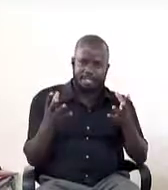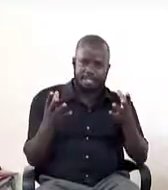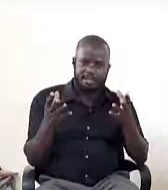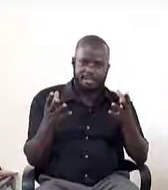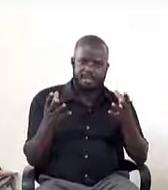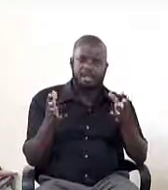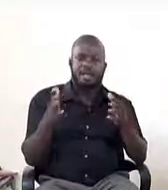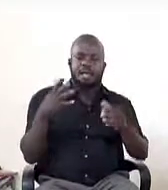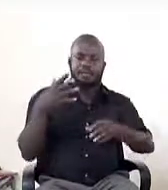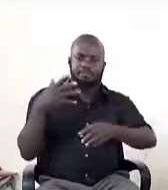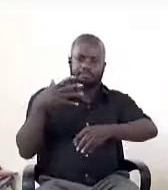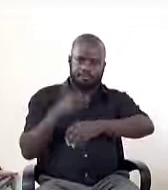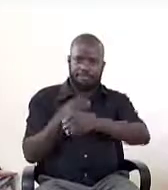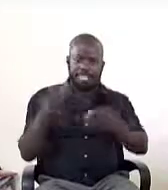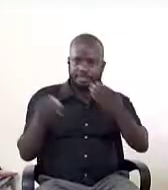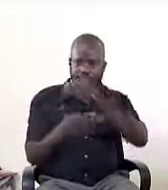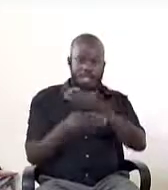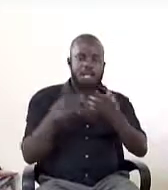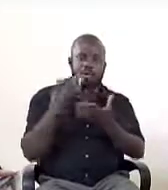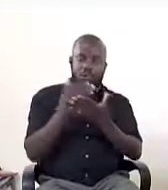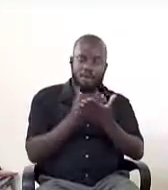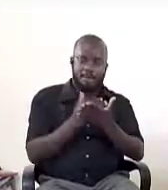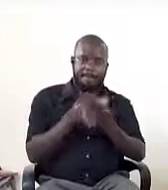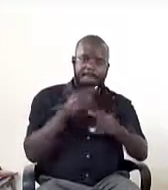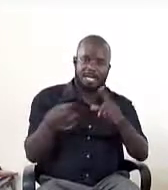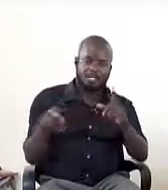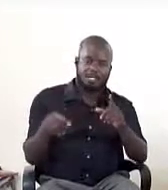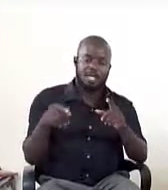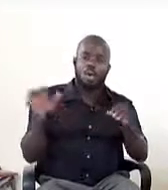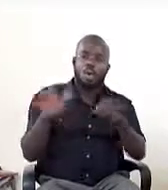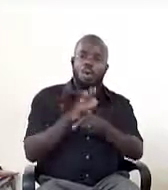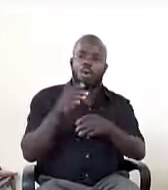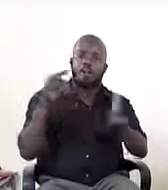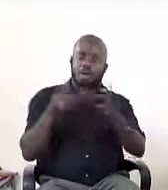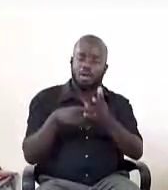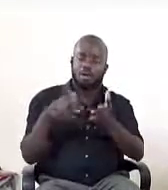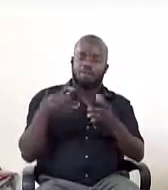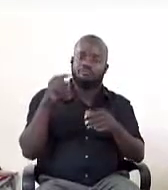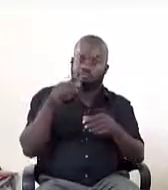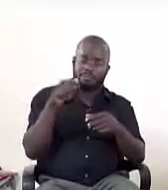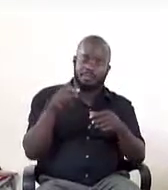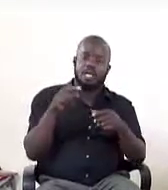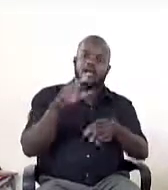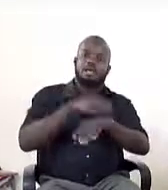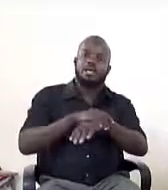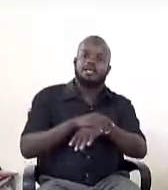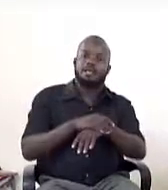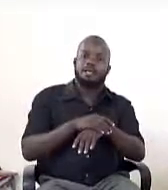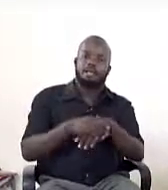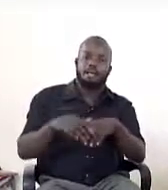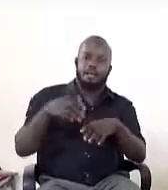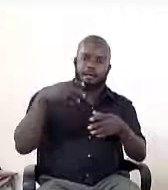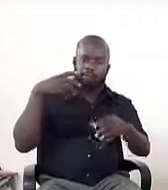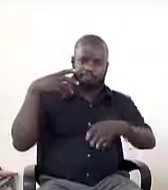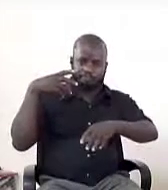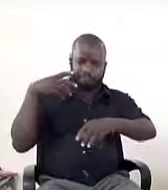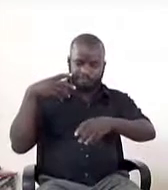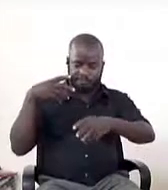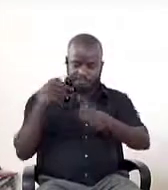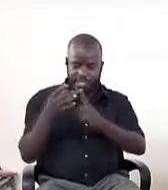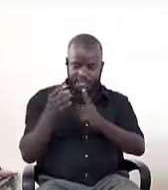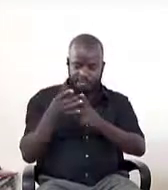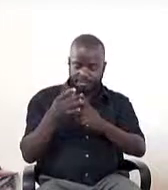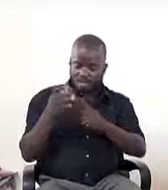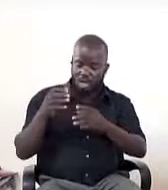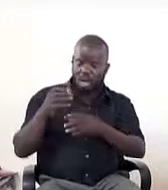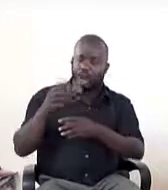opponents of needle exchange programs, but the whole point of needle exchange programs is to get needles